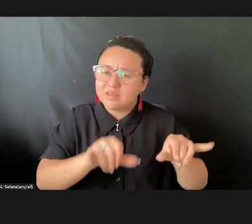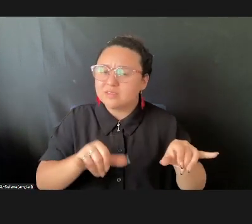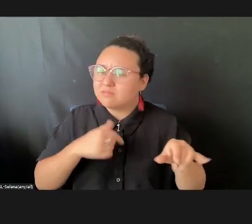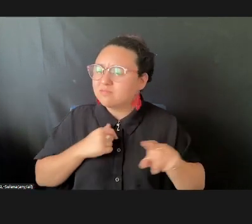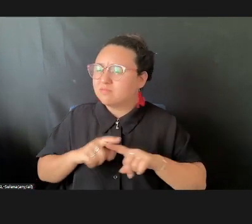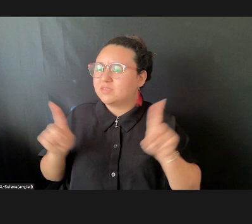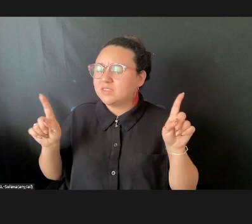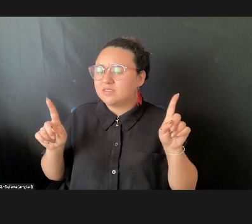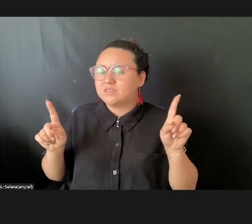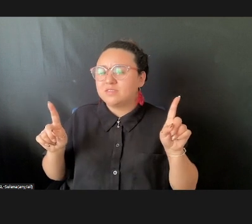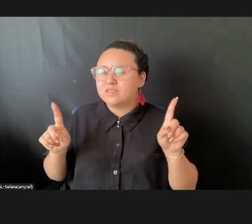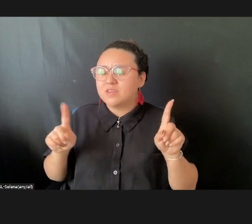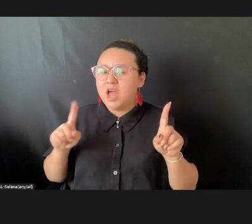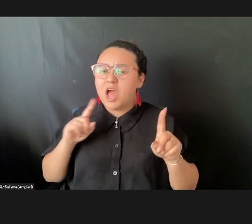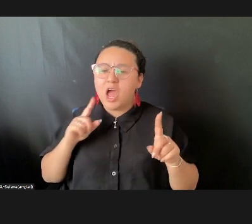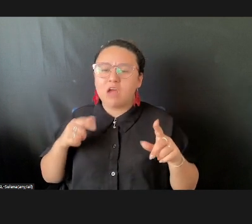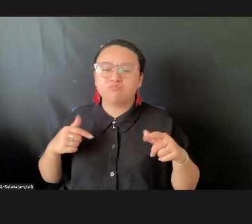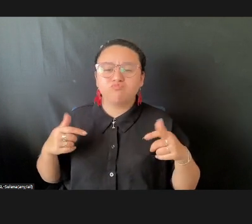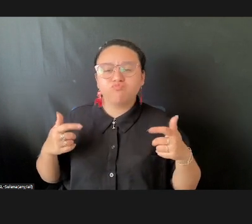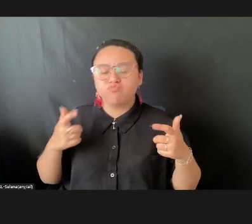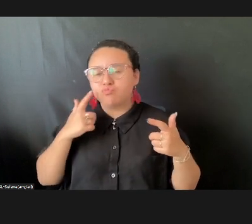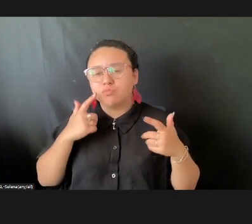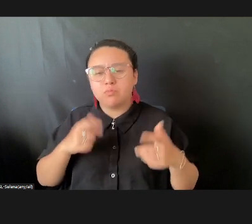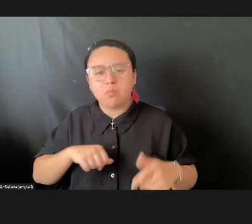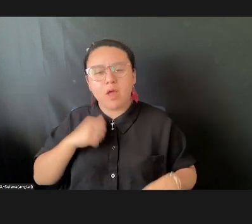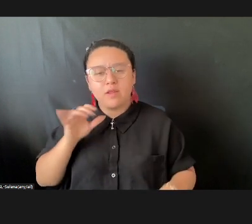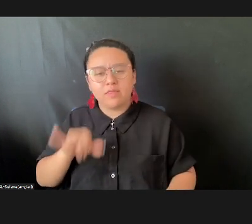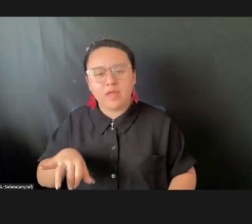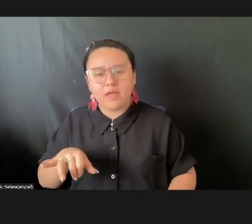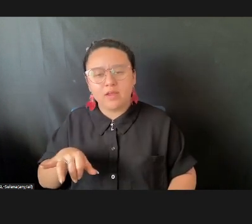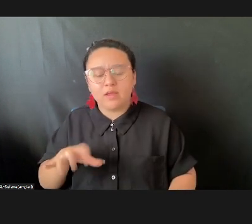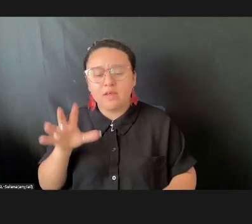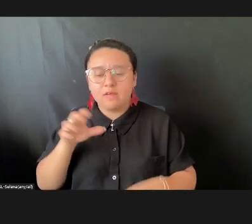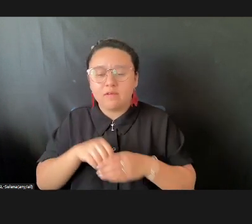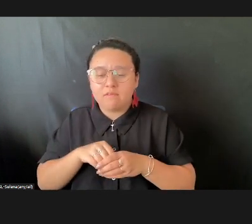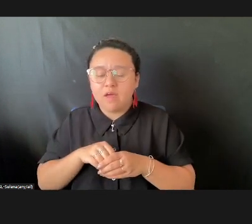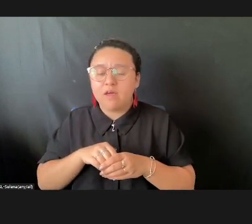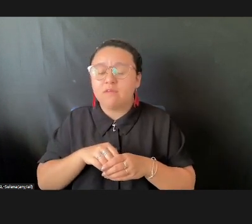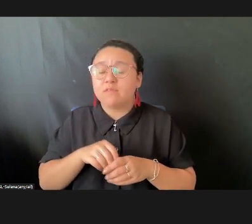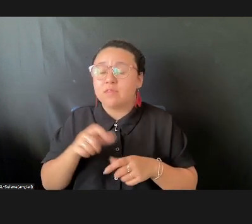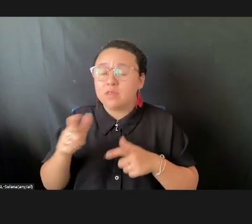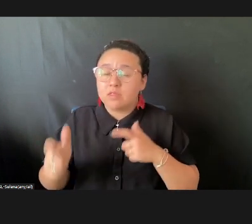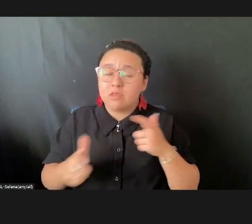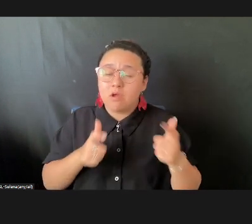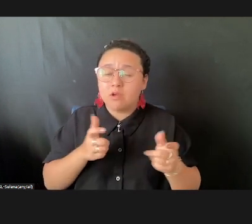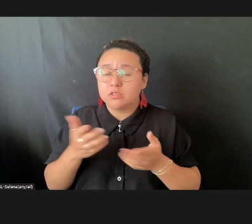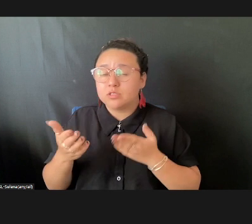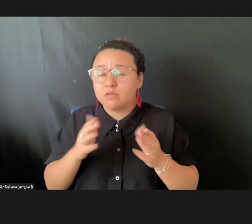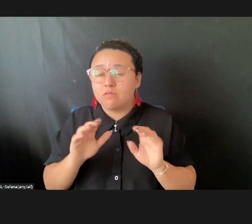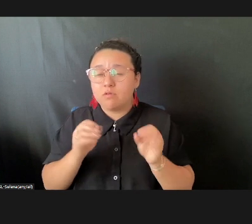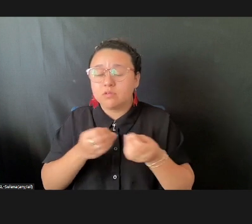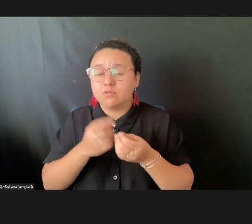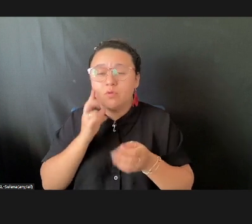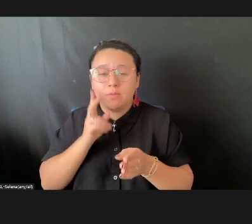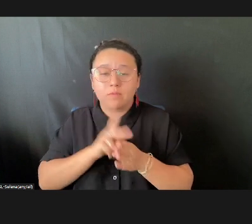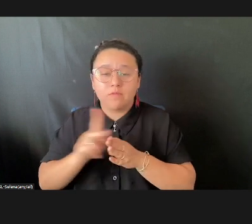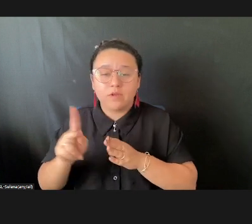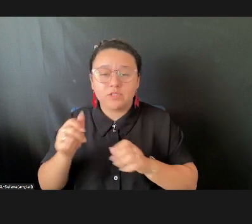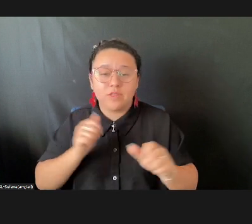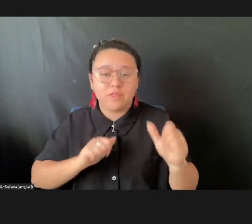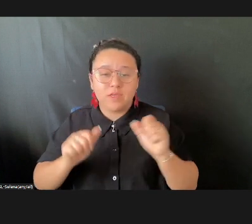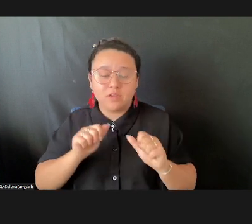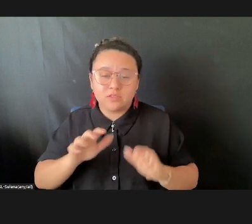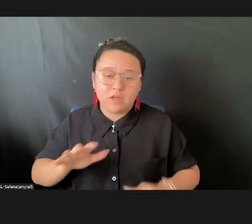president of the TCG board, which is the largest service organization for professional theaters in the country. And